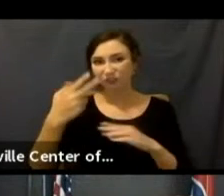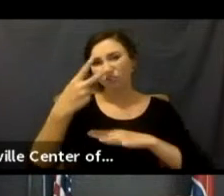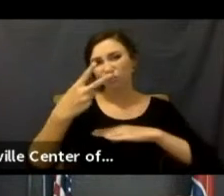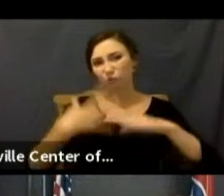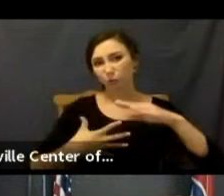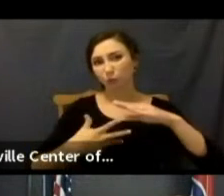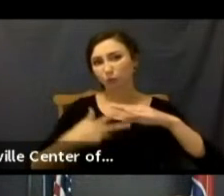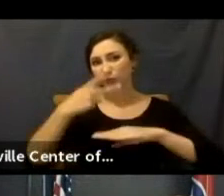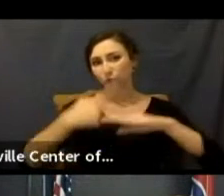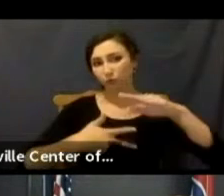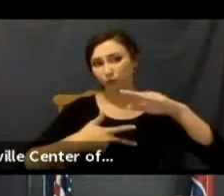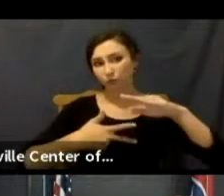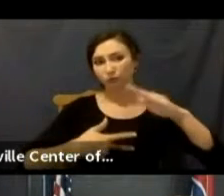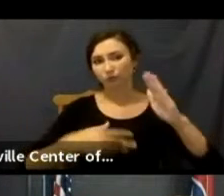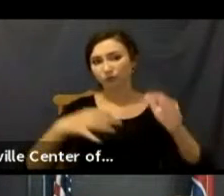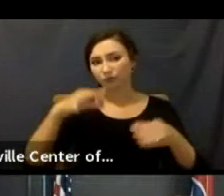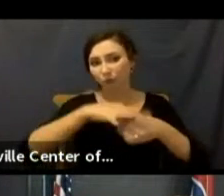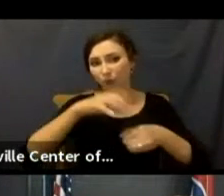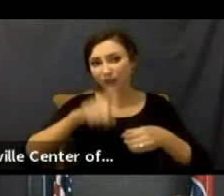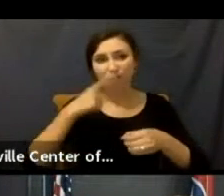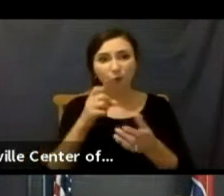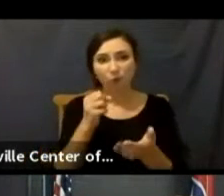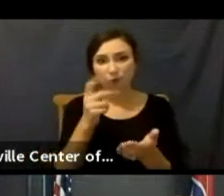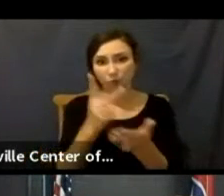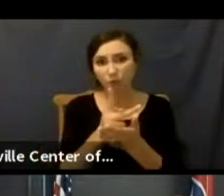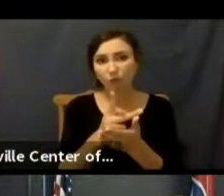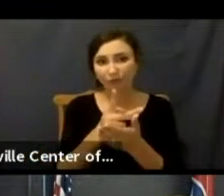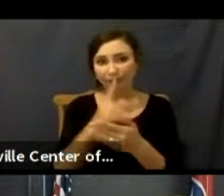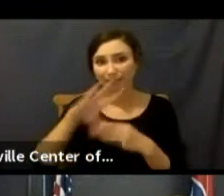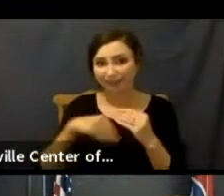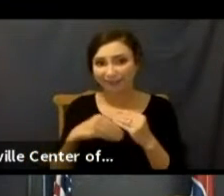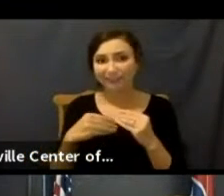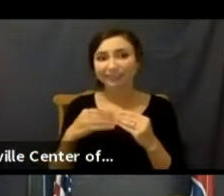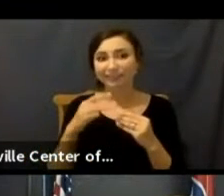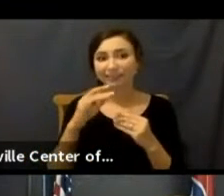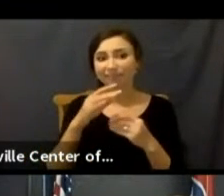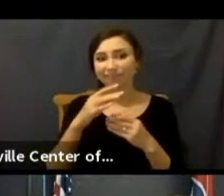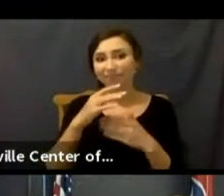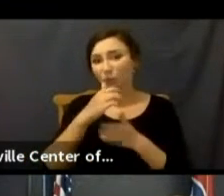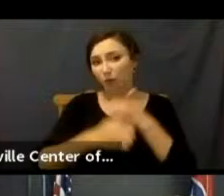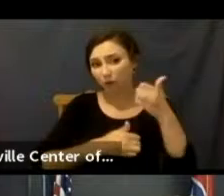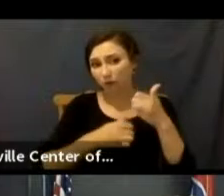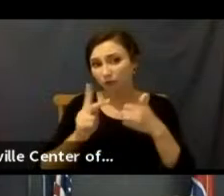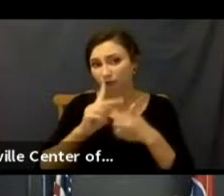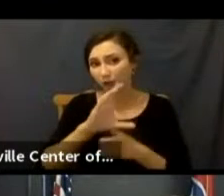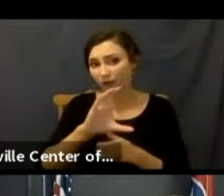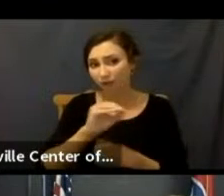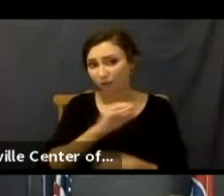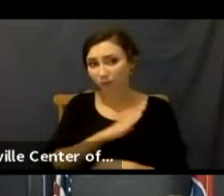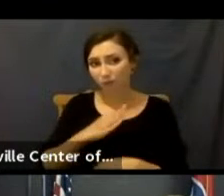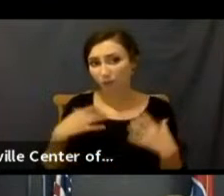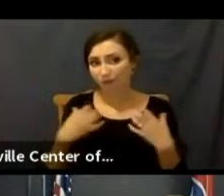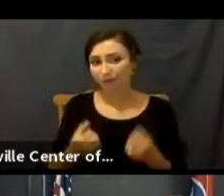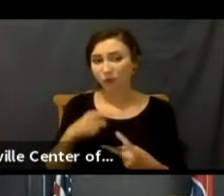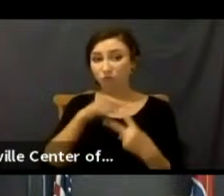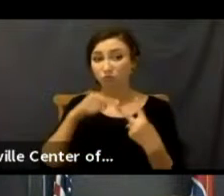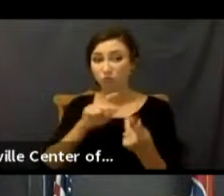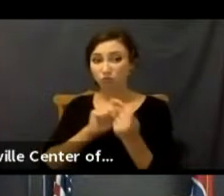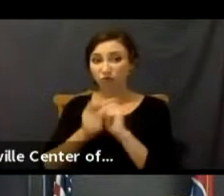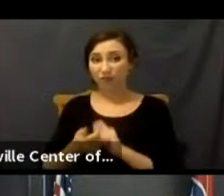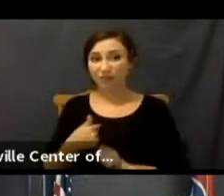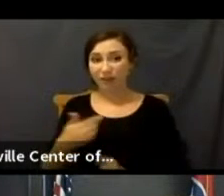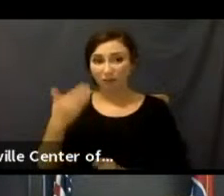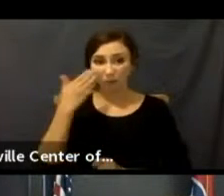agenda. If that's in the case, something doesn't apply under the Knox County Board of Health rules. So you have two changes that I'm aware of here,